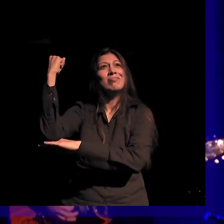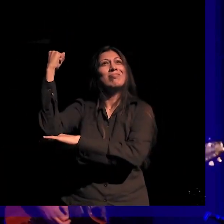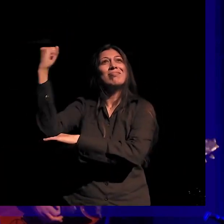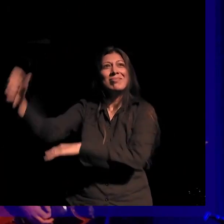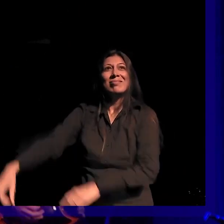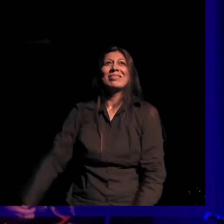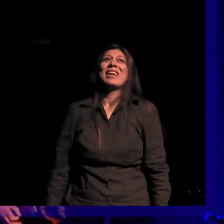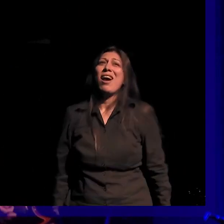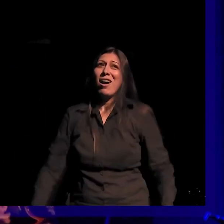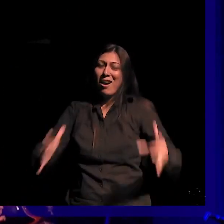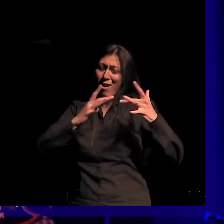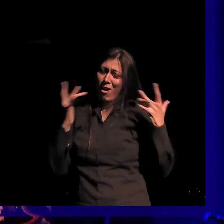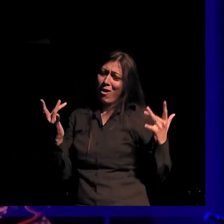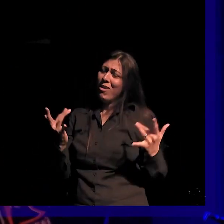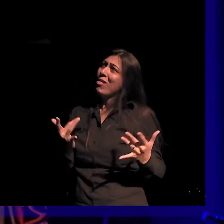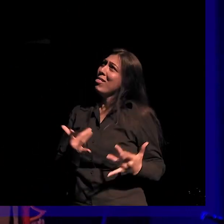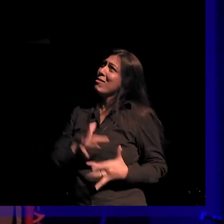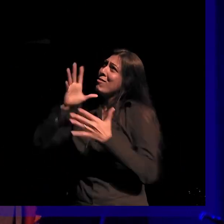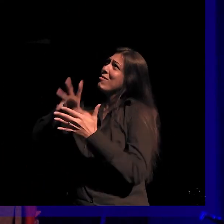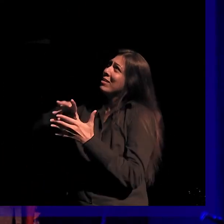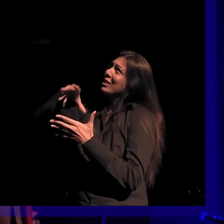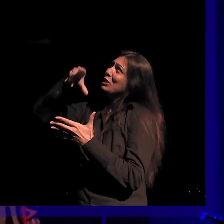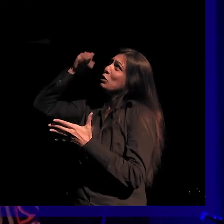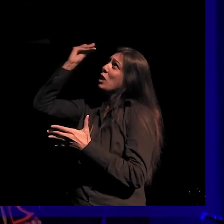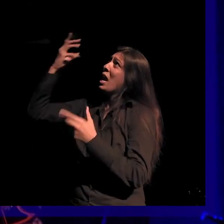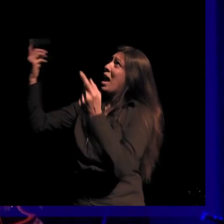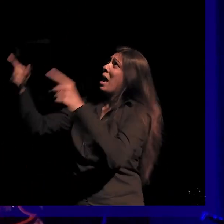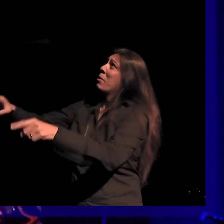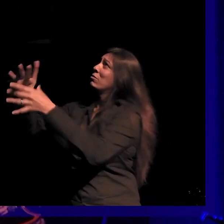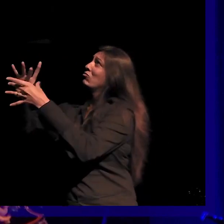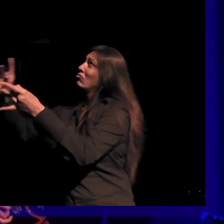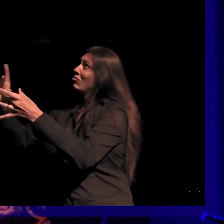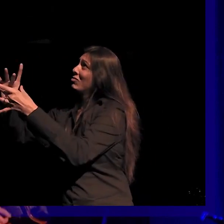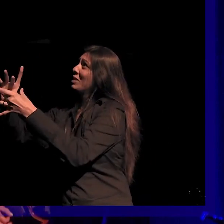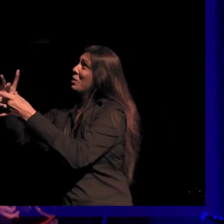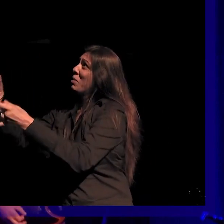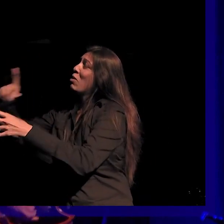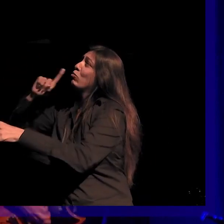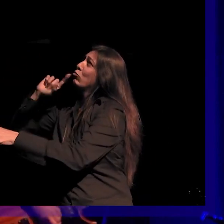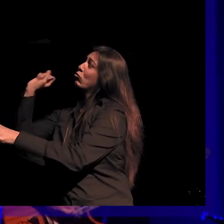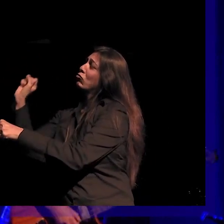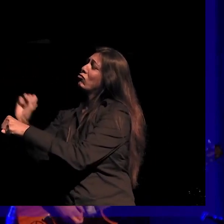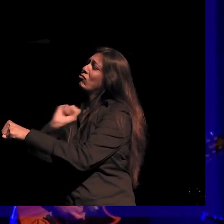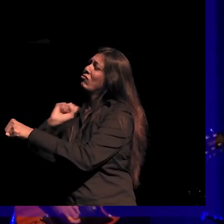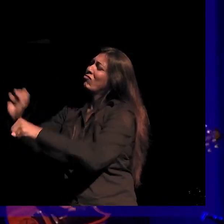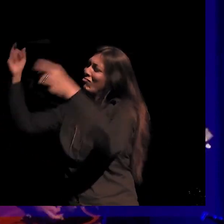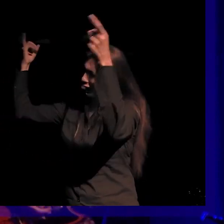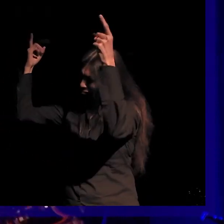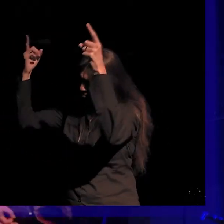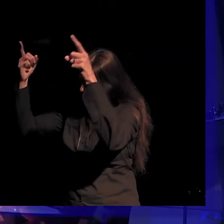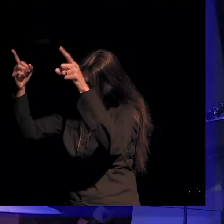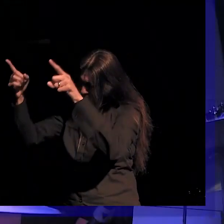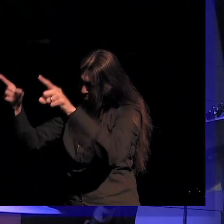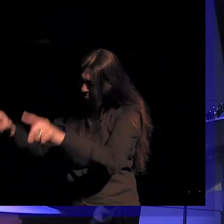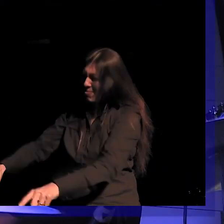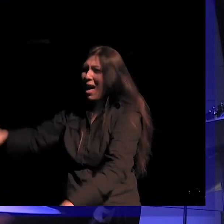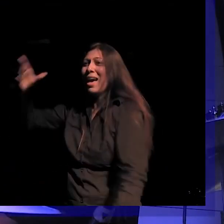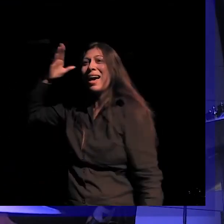steadfast. And let my heart learn, when you speak a word, it will come